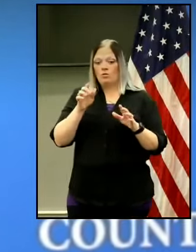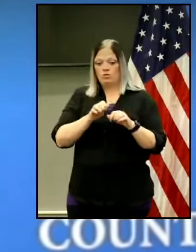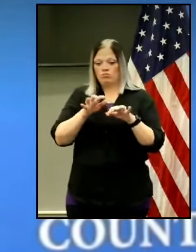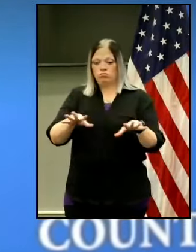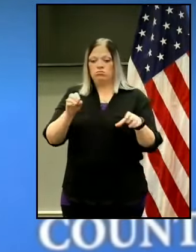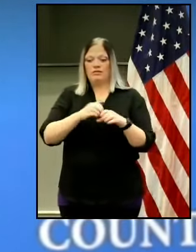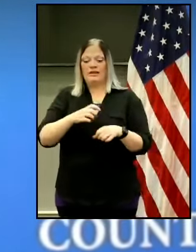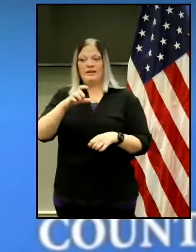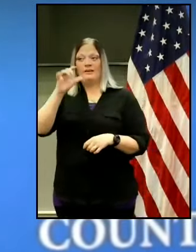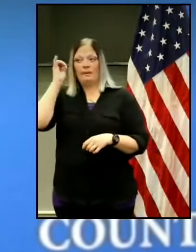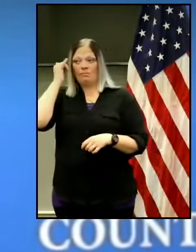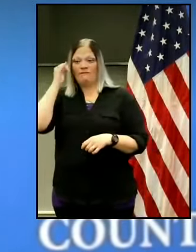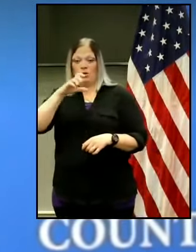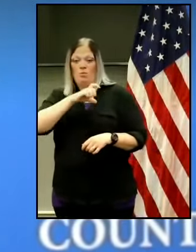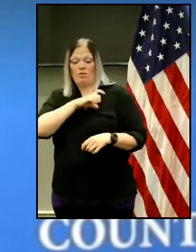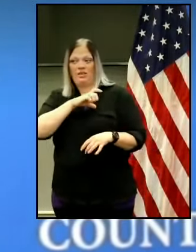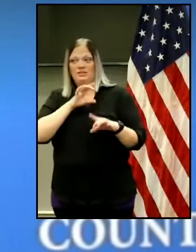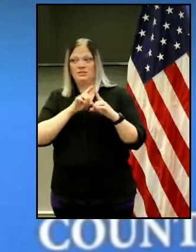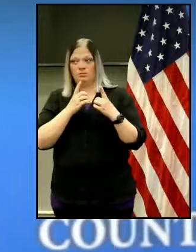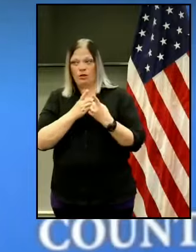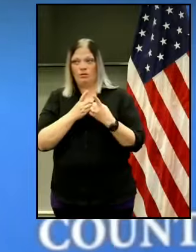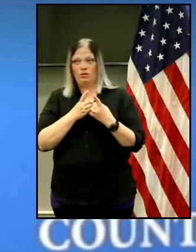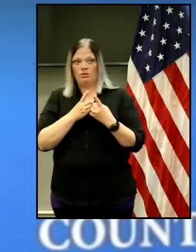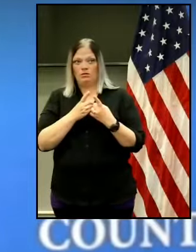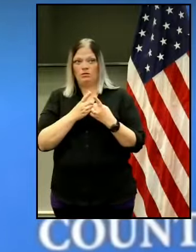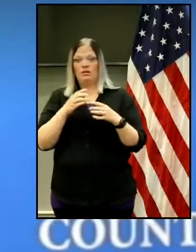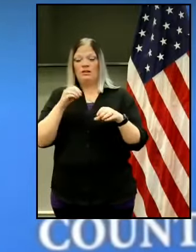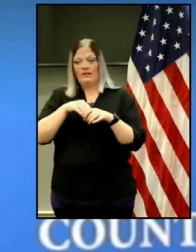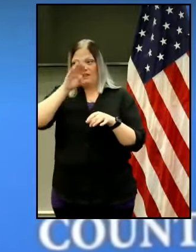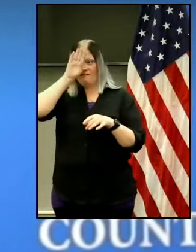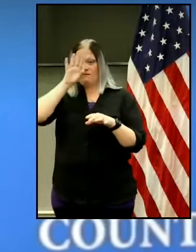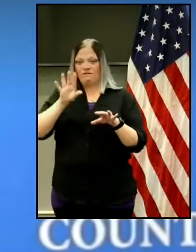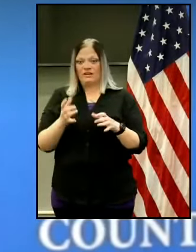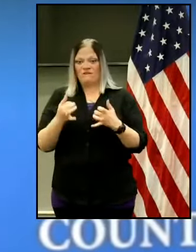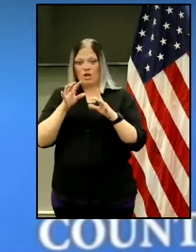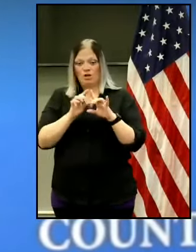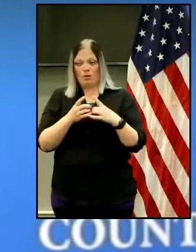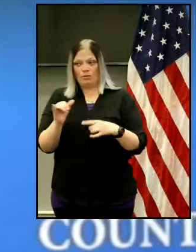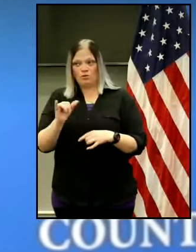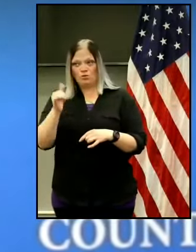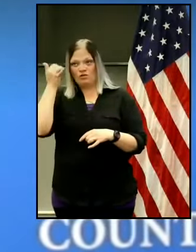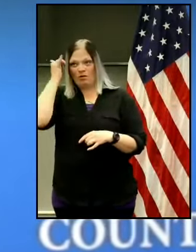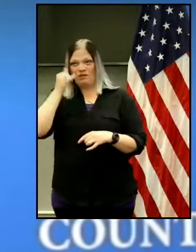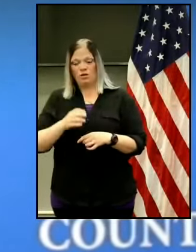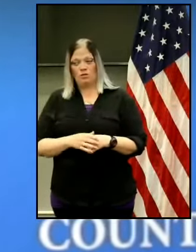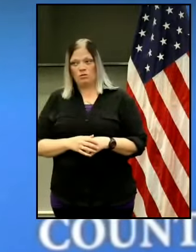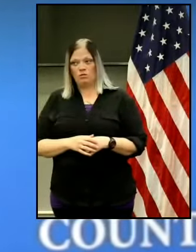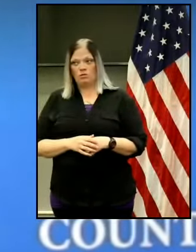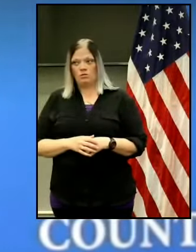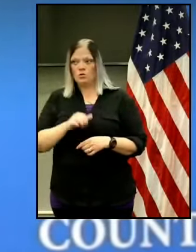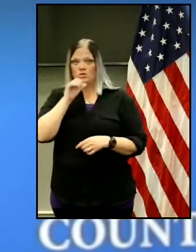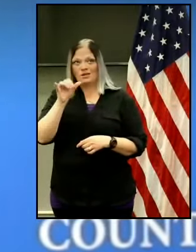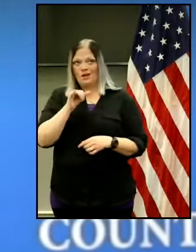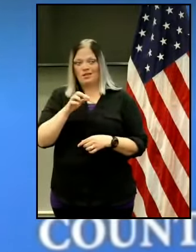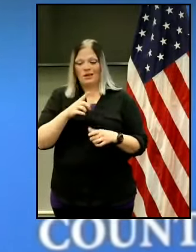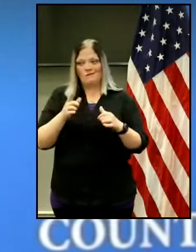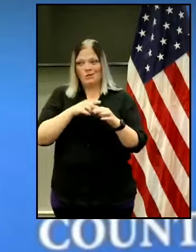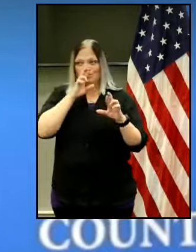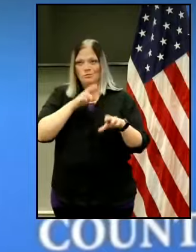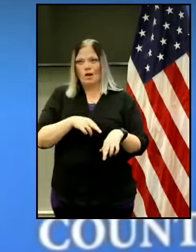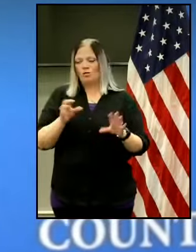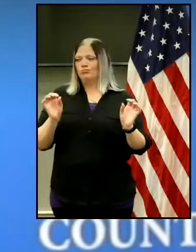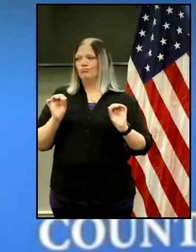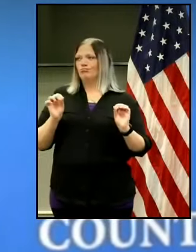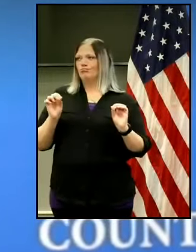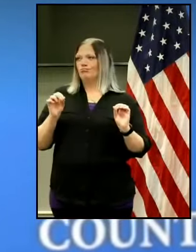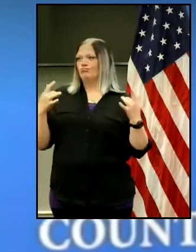police department. There was an outbreak in the city of Buffalo fire department. So it's not like first responders aren't at risk.